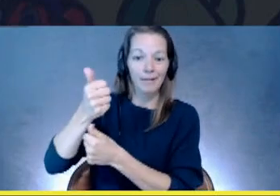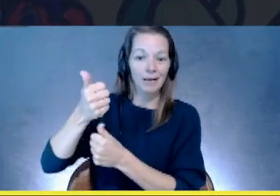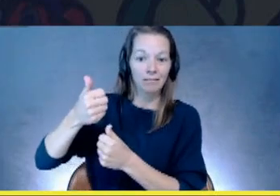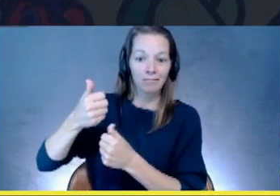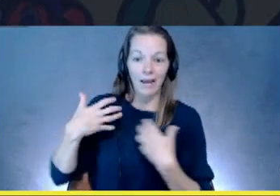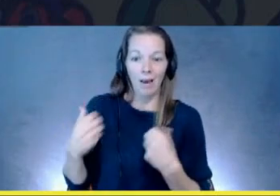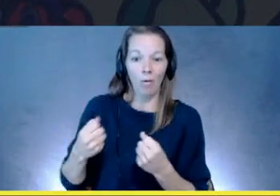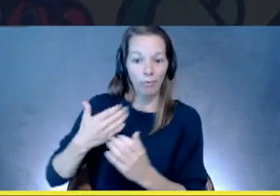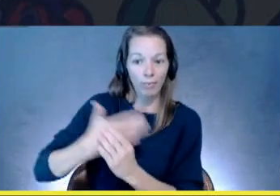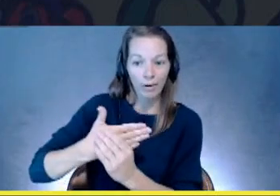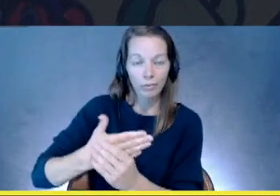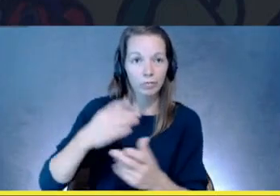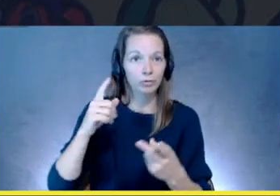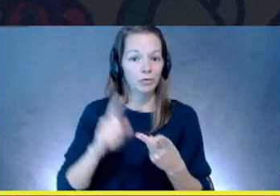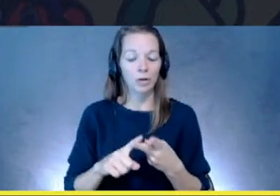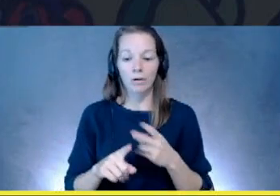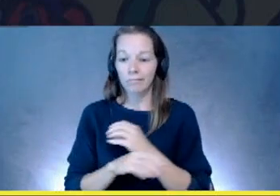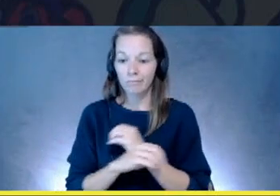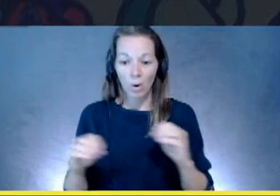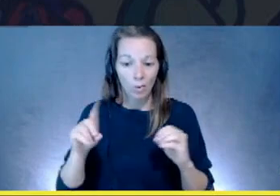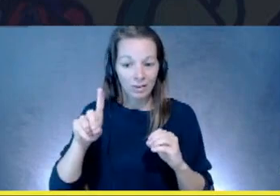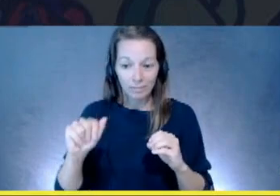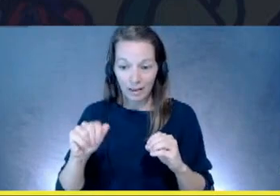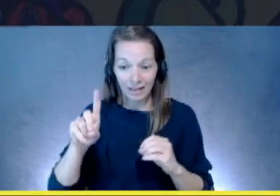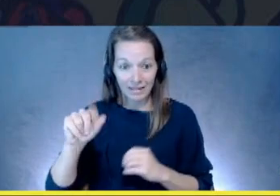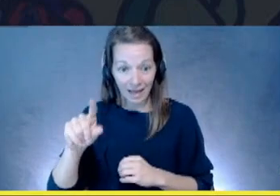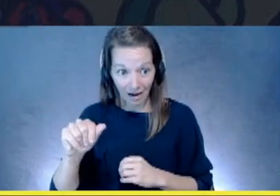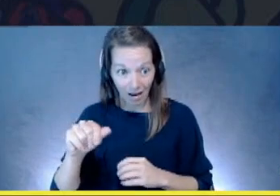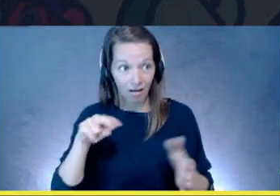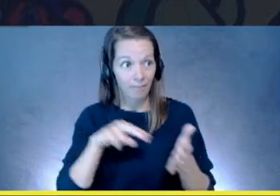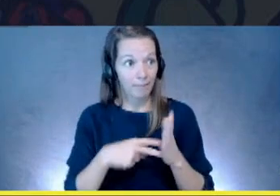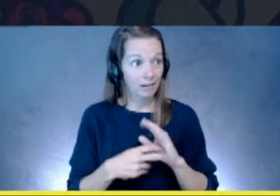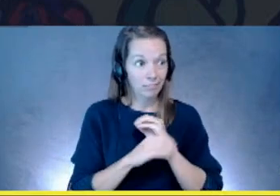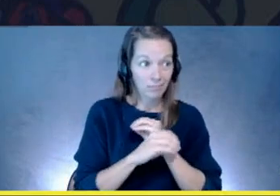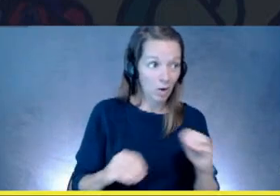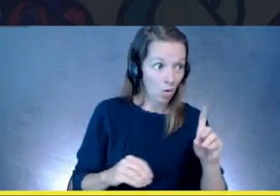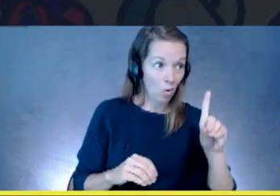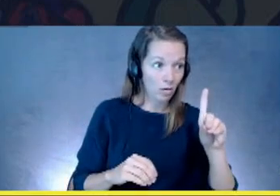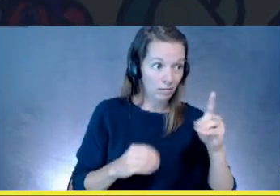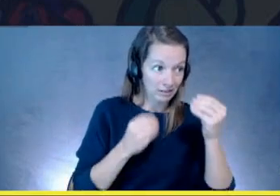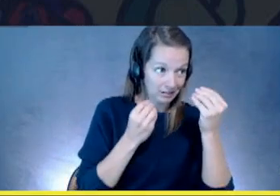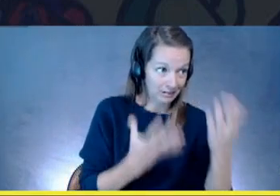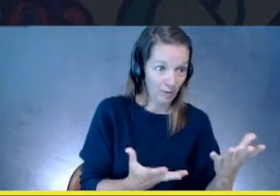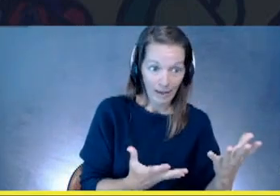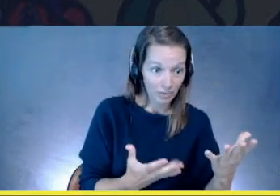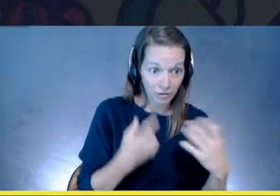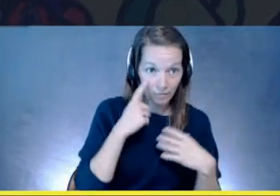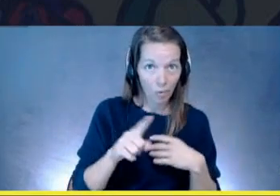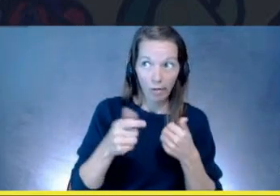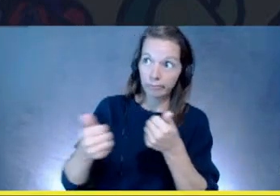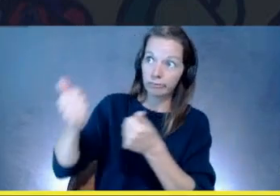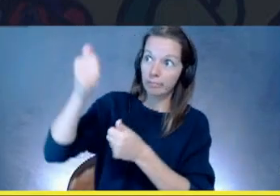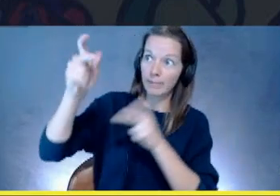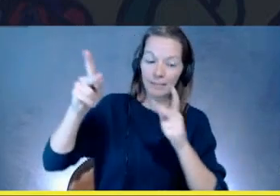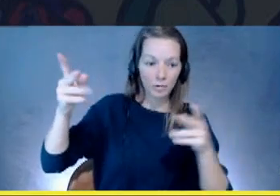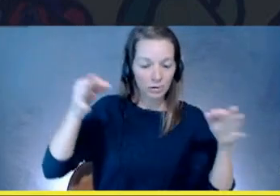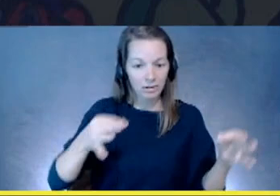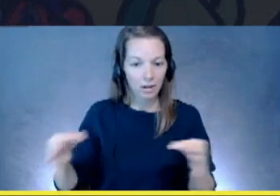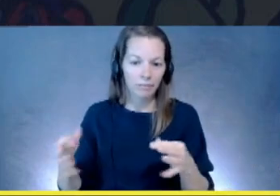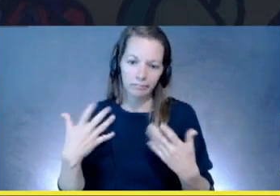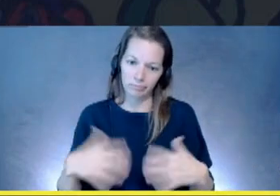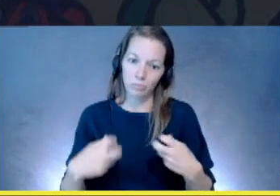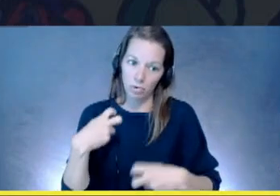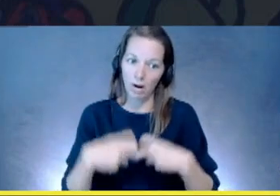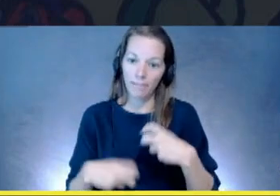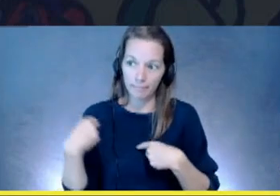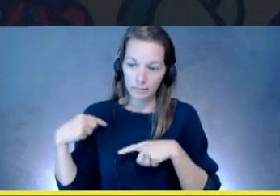systems. With no disability data, there's no disability information for decision makers, which was especially a problem during